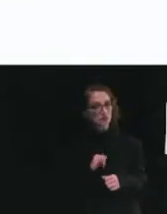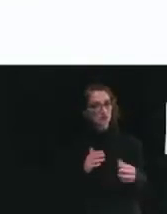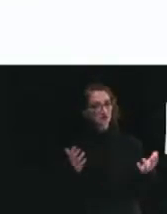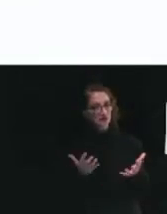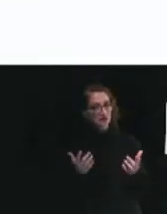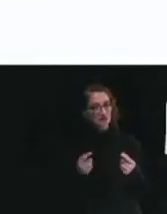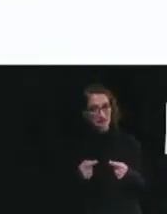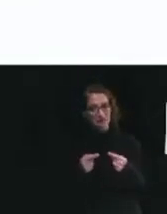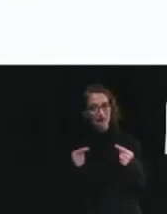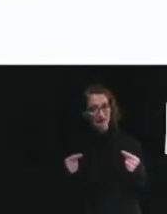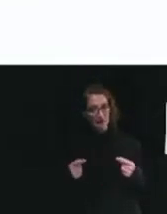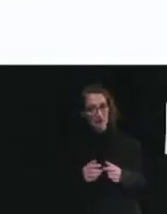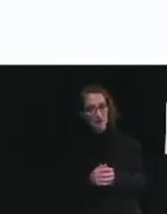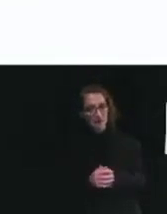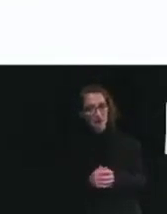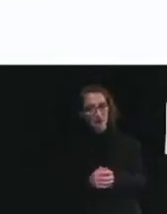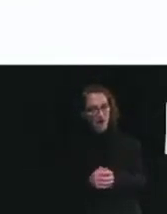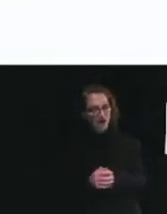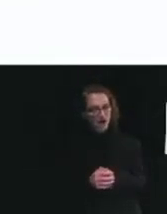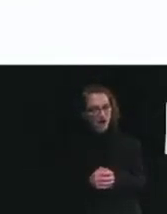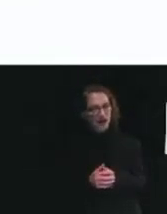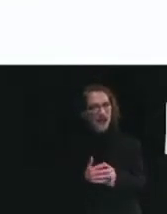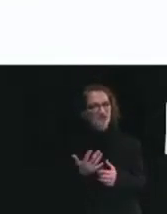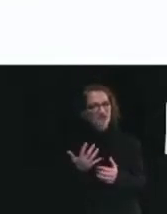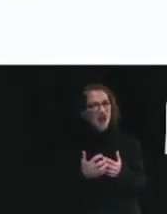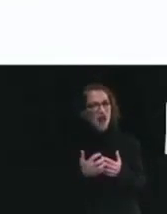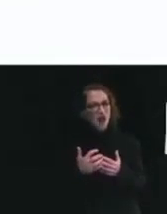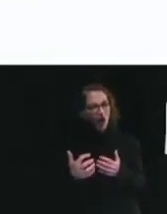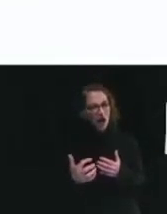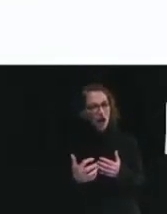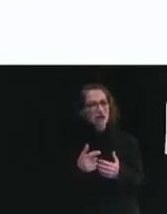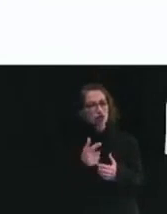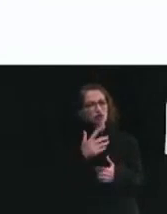the question, how long do you and will you continue to work in your job?